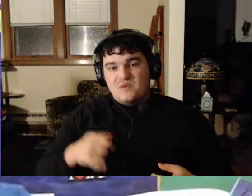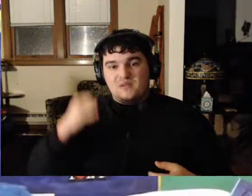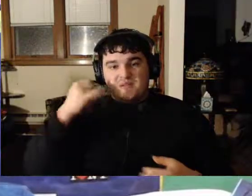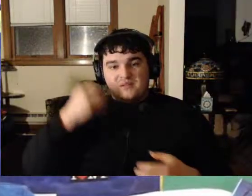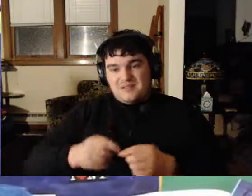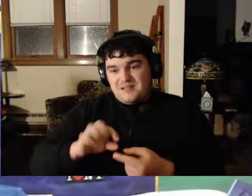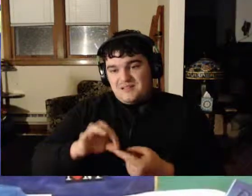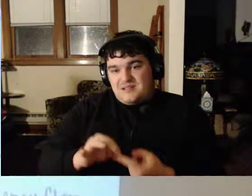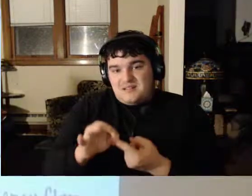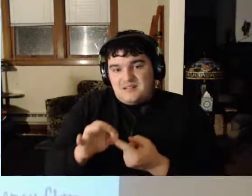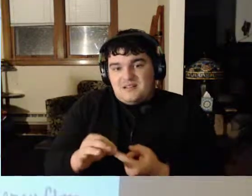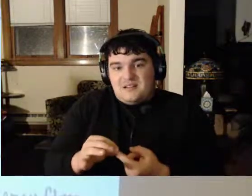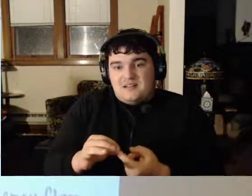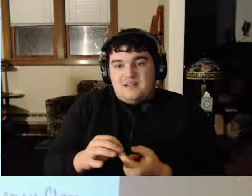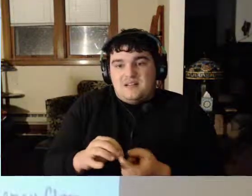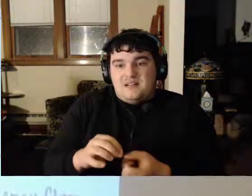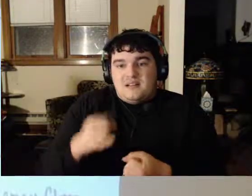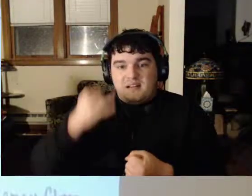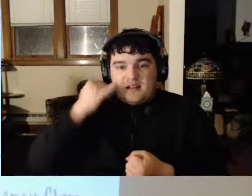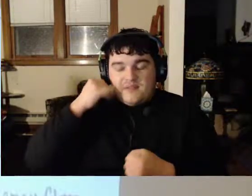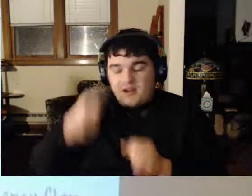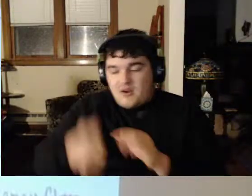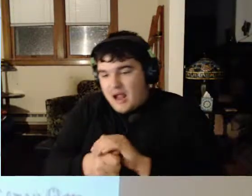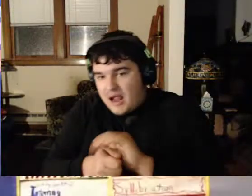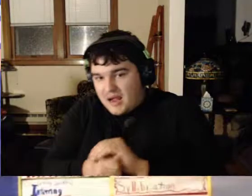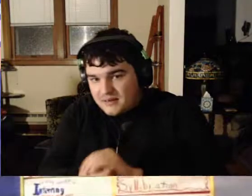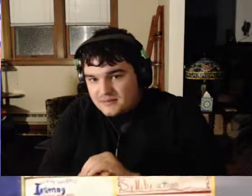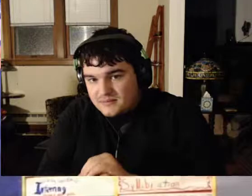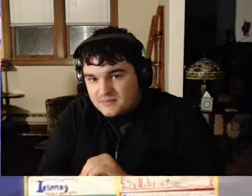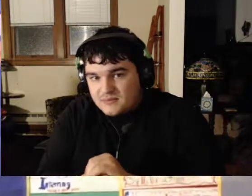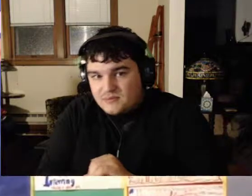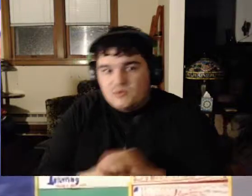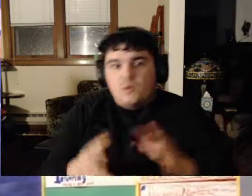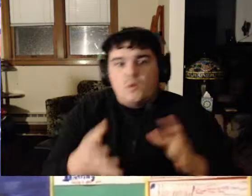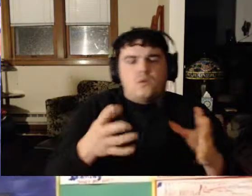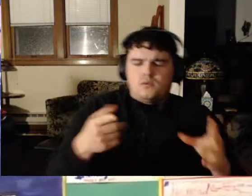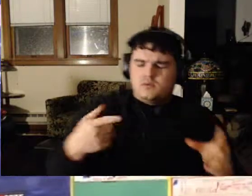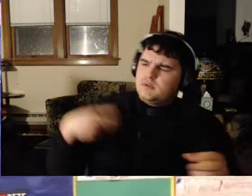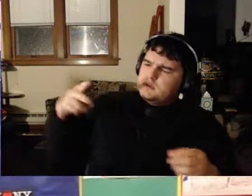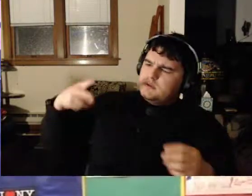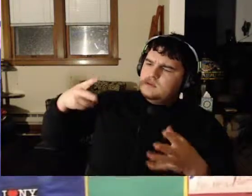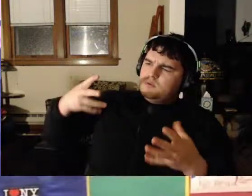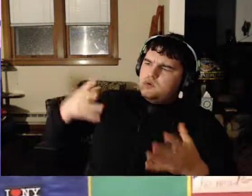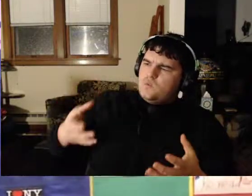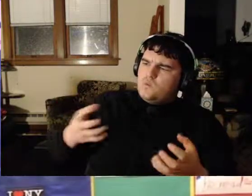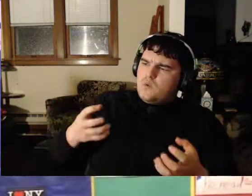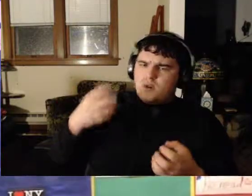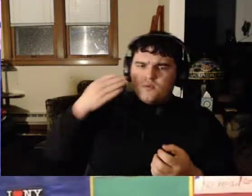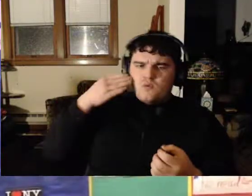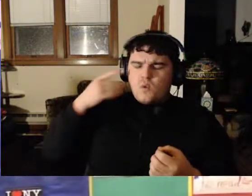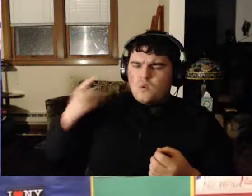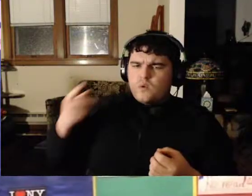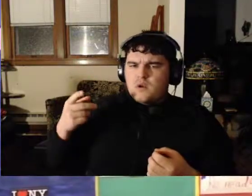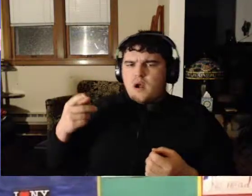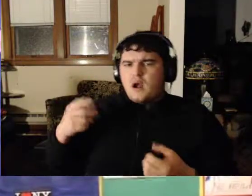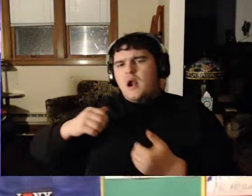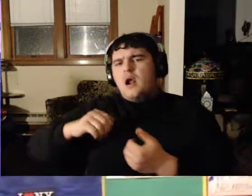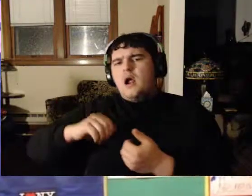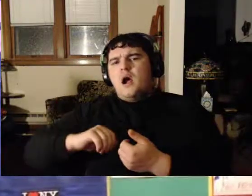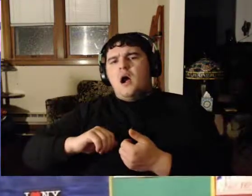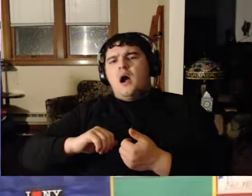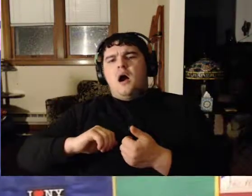from their prey or predator. Okay, up here you said you want them to know how they camouflage, but up here you say they don't always